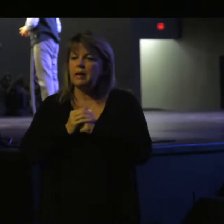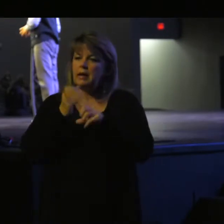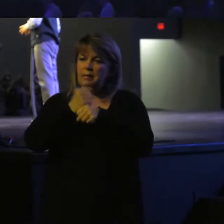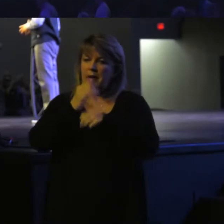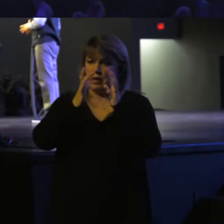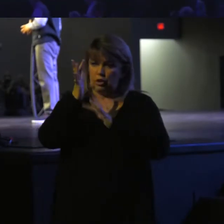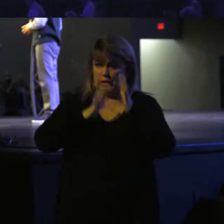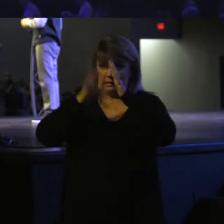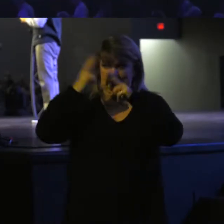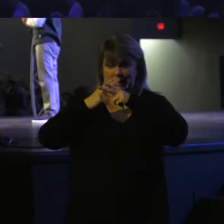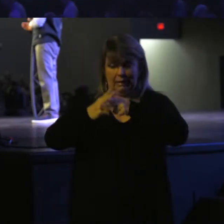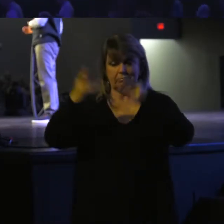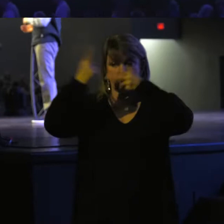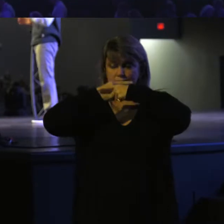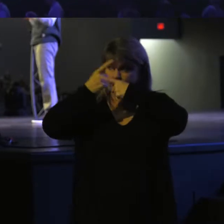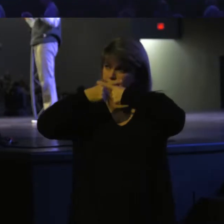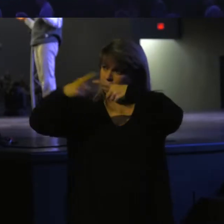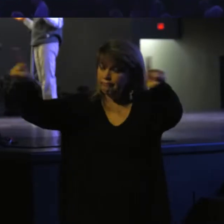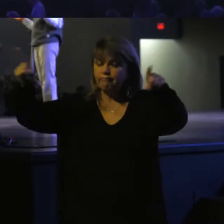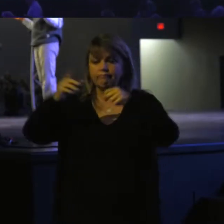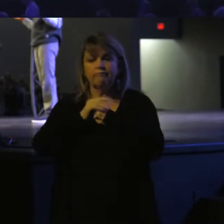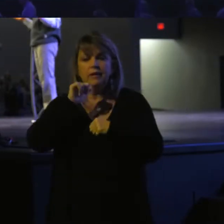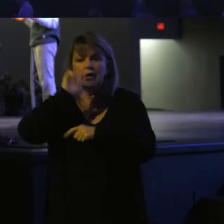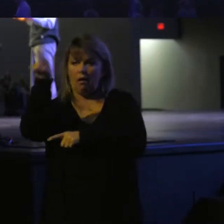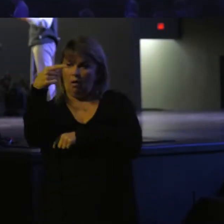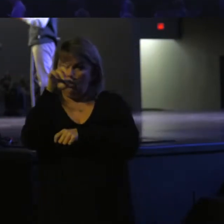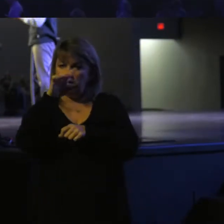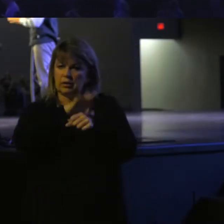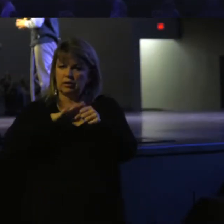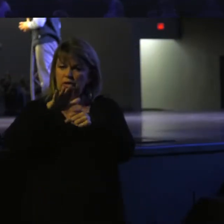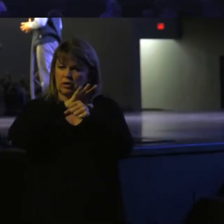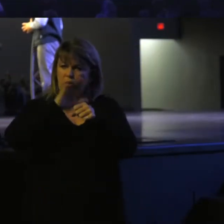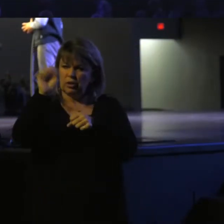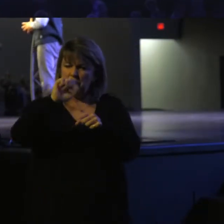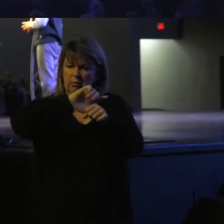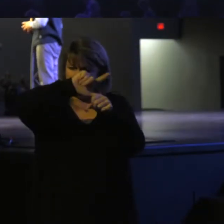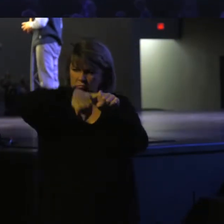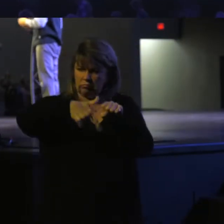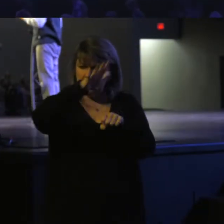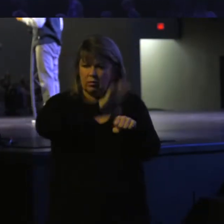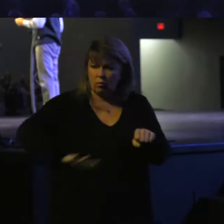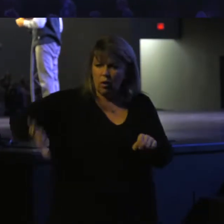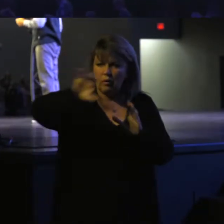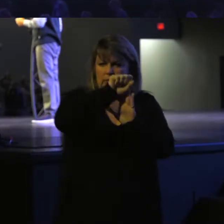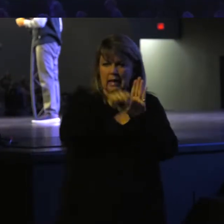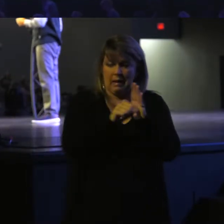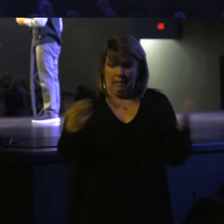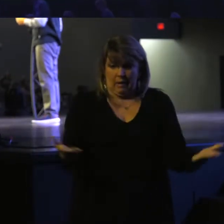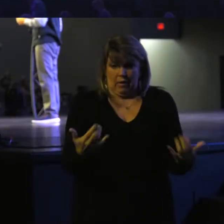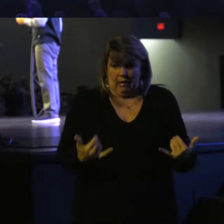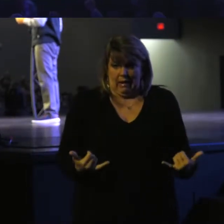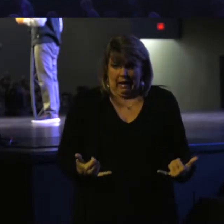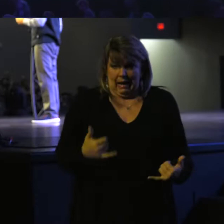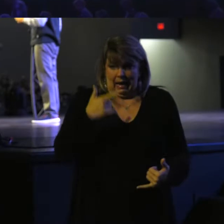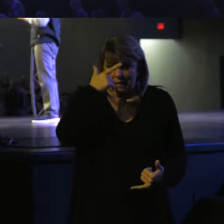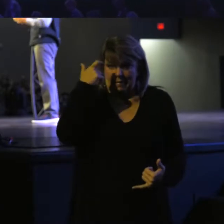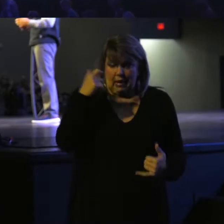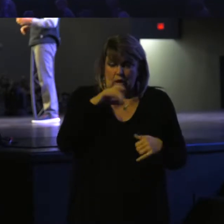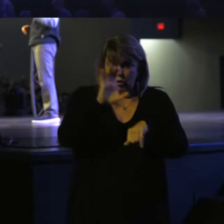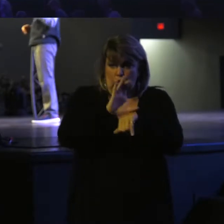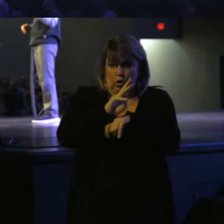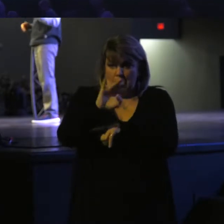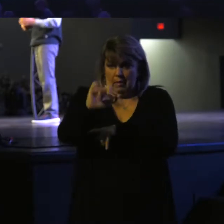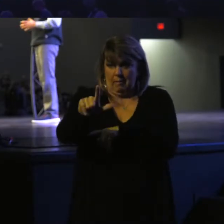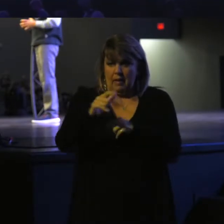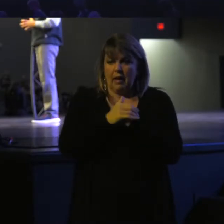Jesus known, not only in Moore and the Spartanburg area, but across this state. And I'm here today because Church of the